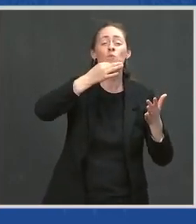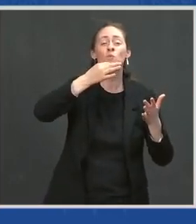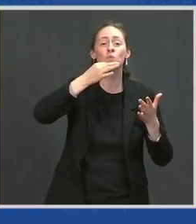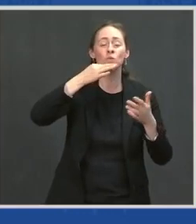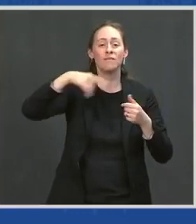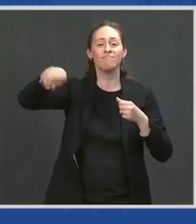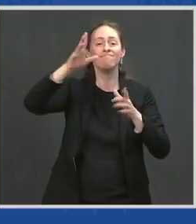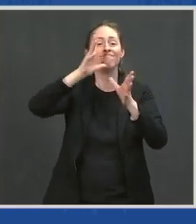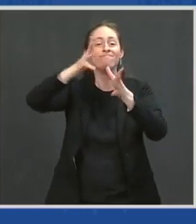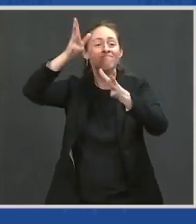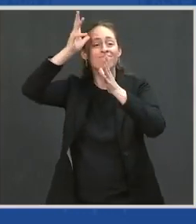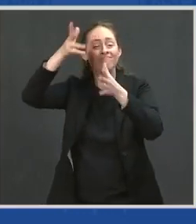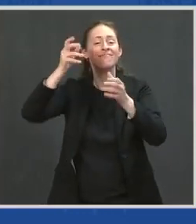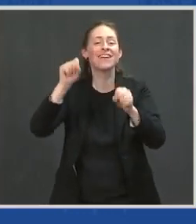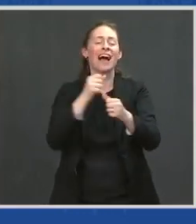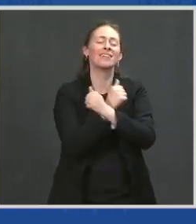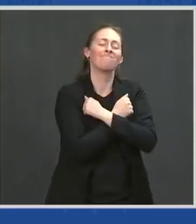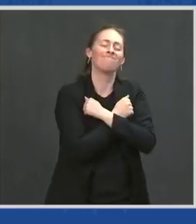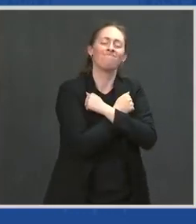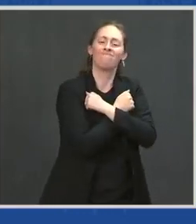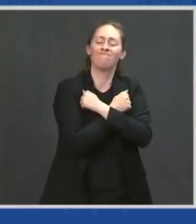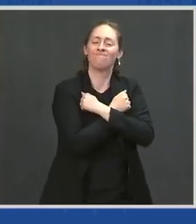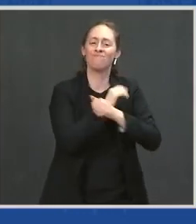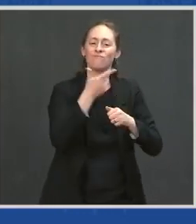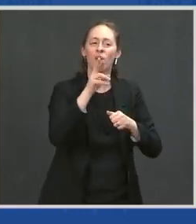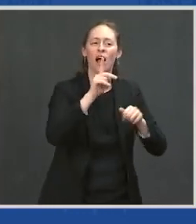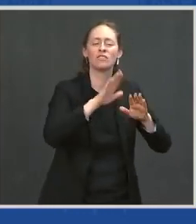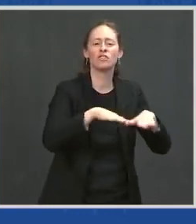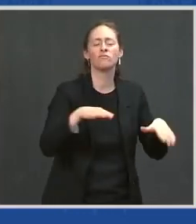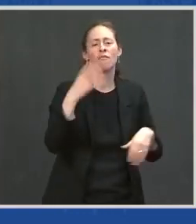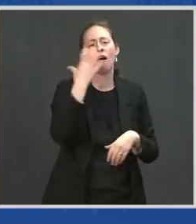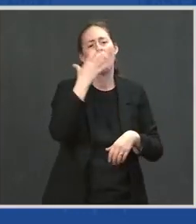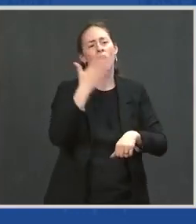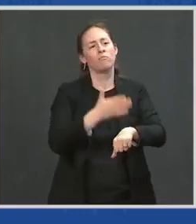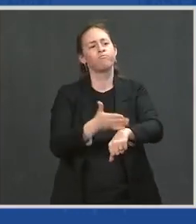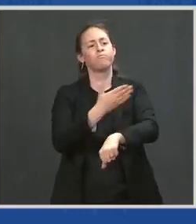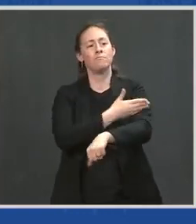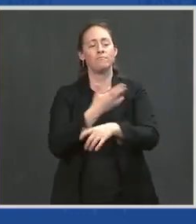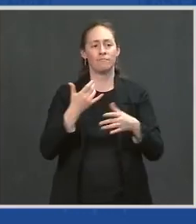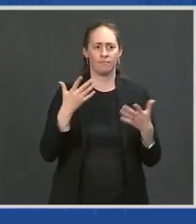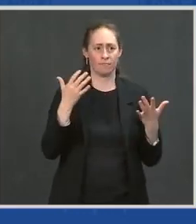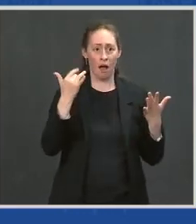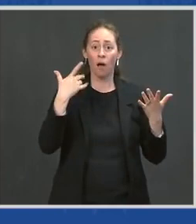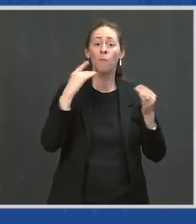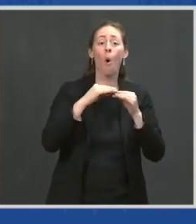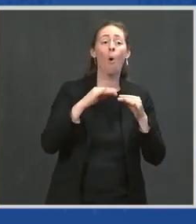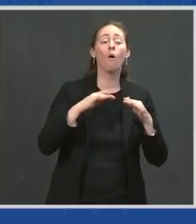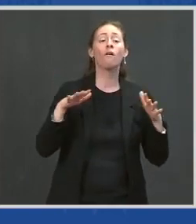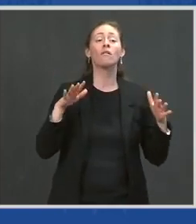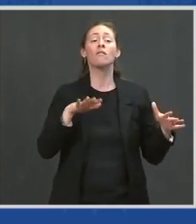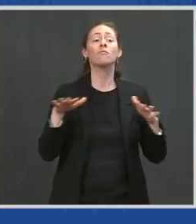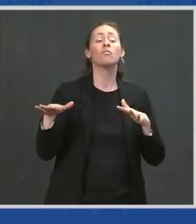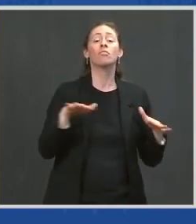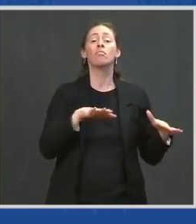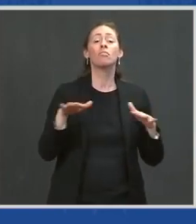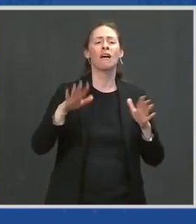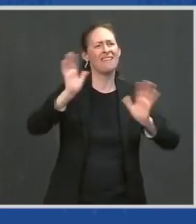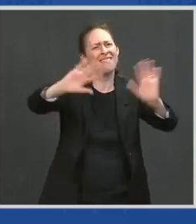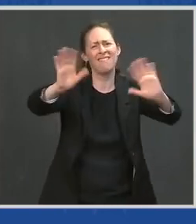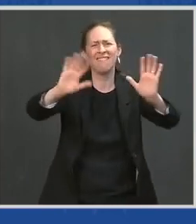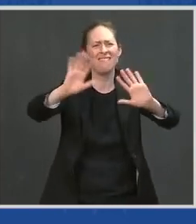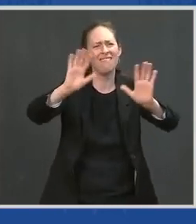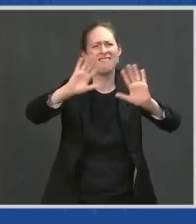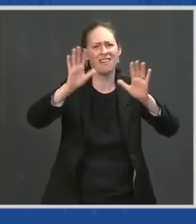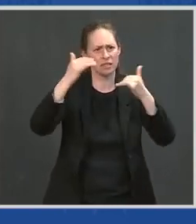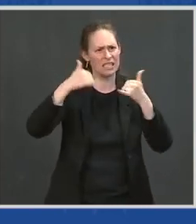progress. But if we let up now and stop being vigilant, this virus will erase the progress we've already